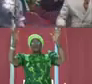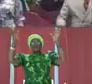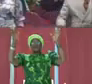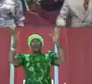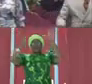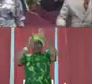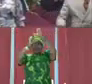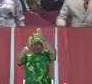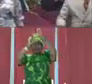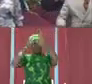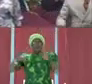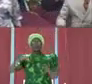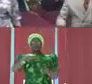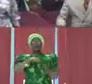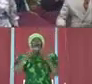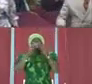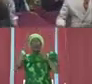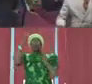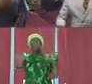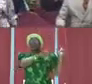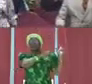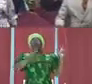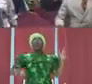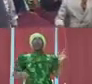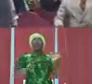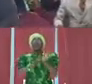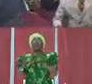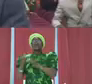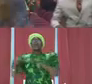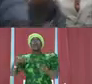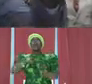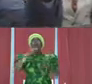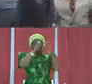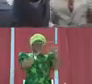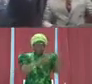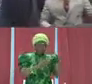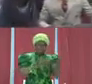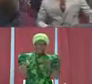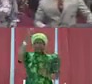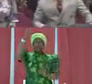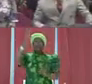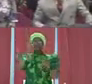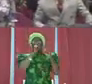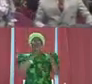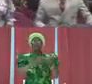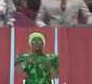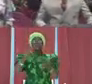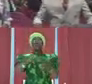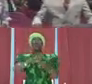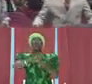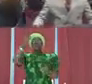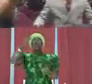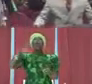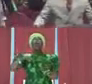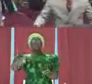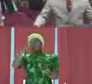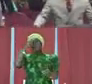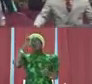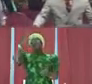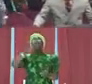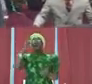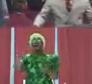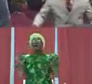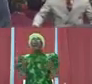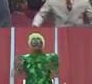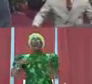Father, we thank you. Lord Jesus, we honor you. Holy Spirit, we know you are here. We thank you for bringing